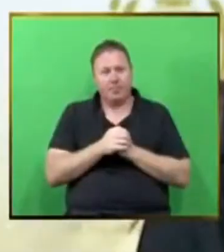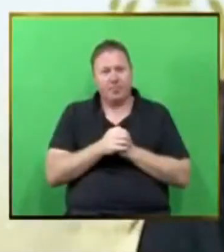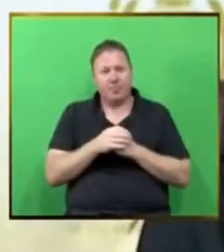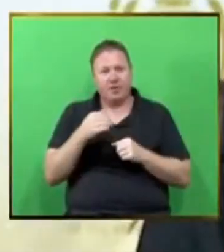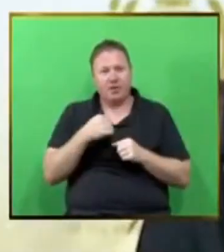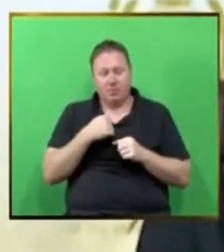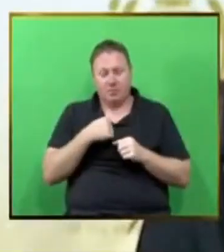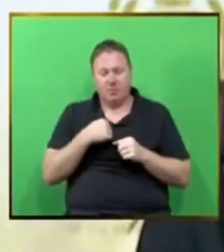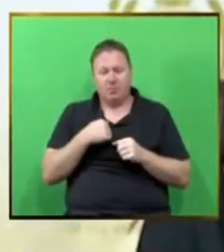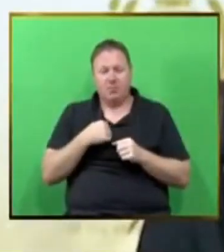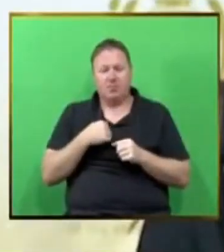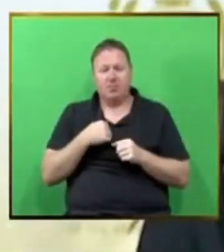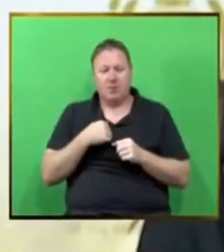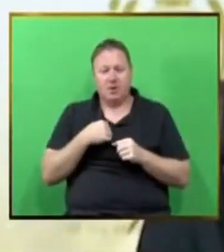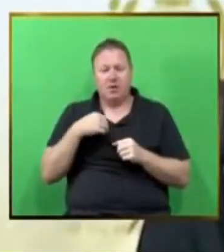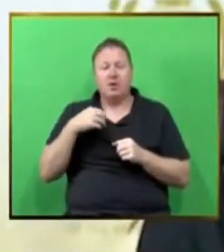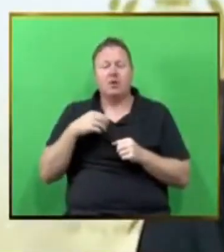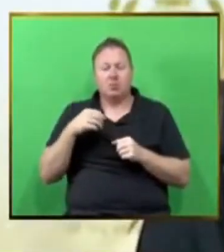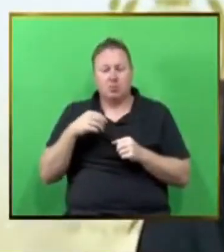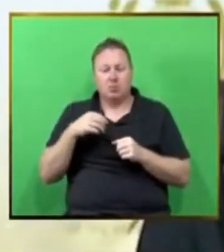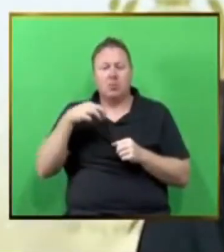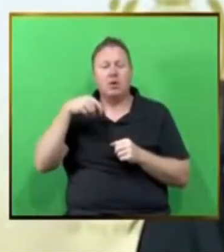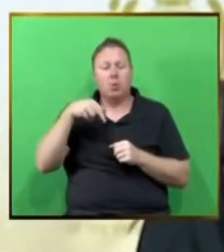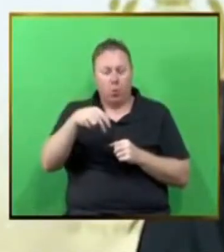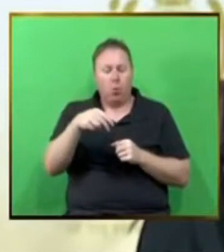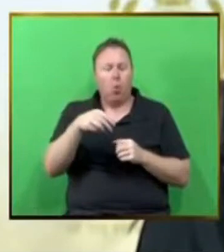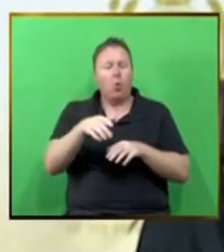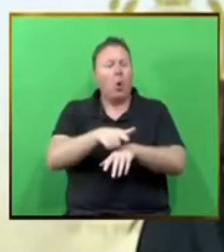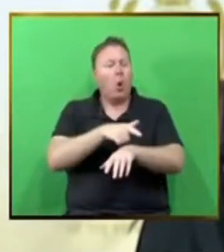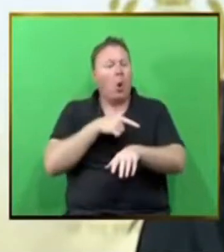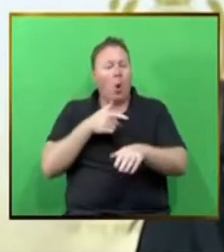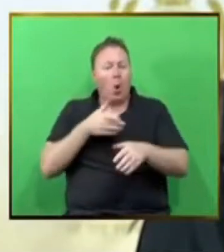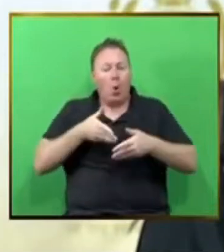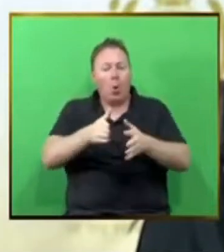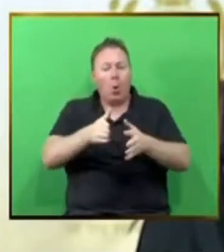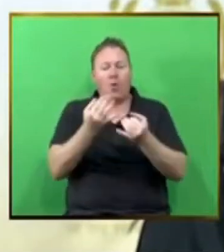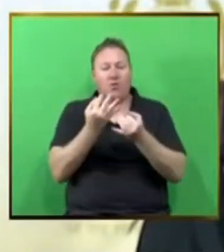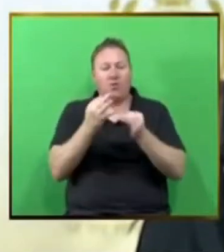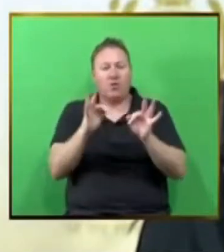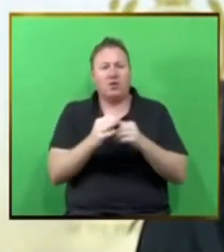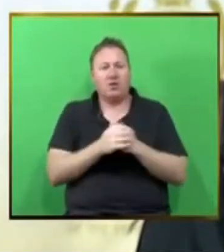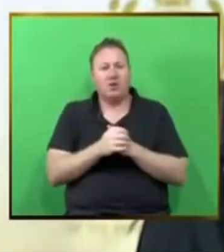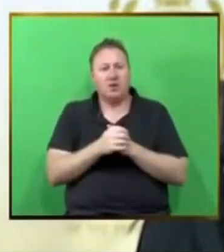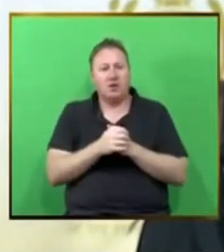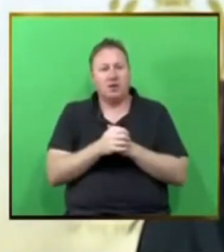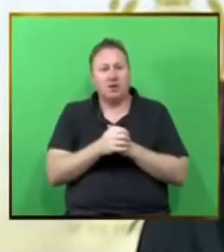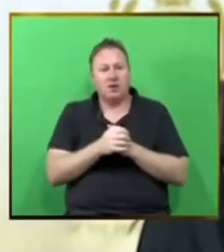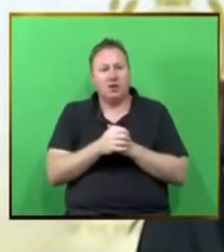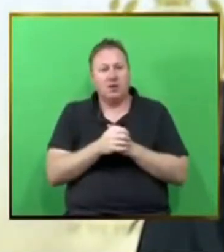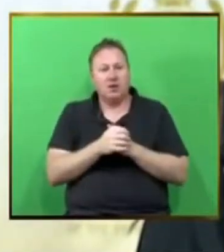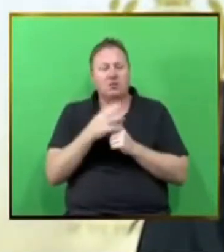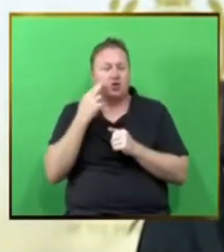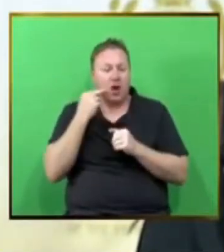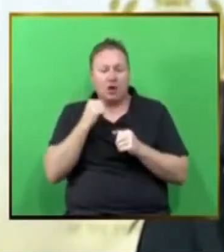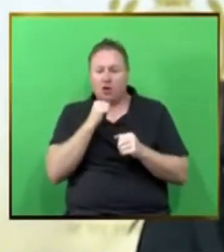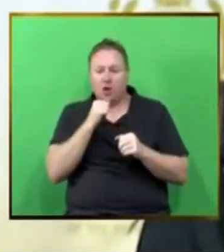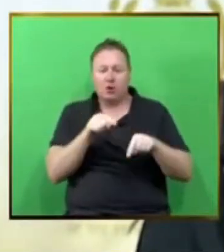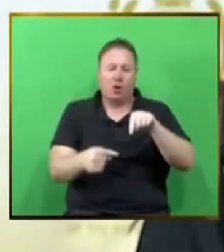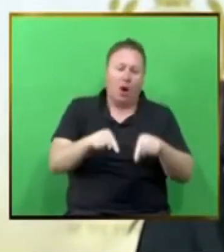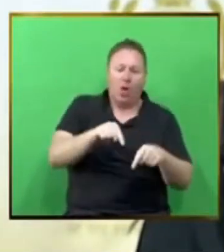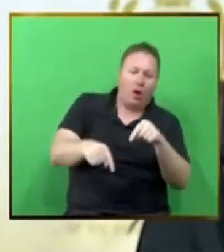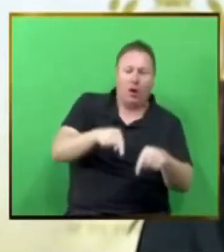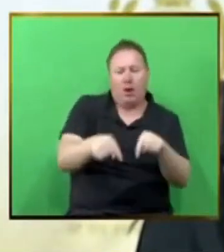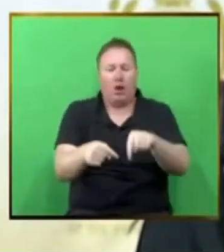have walked that long road to freedom. I have tried not to falter. I've made